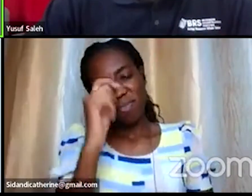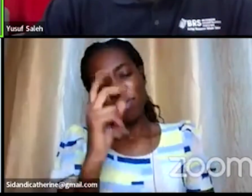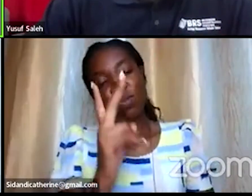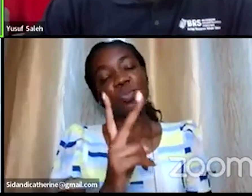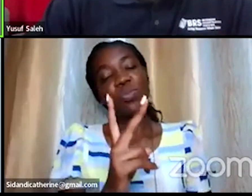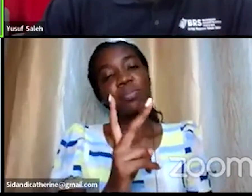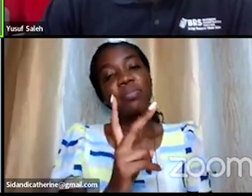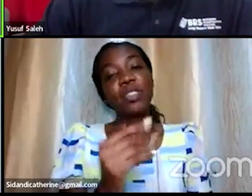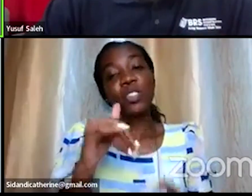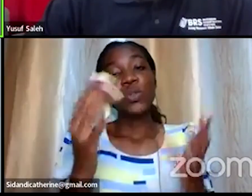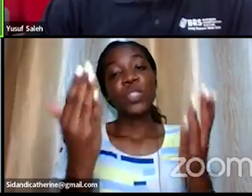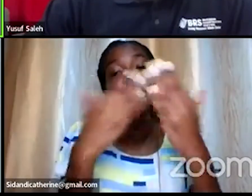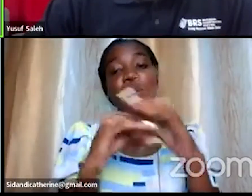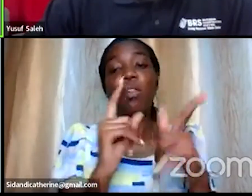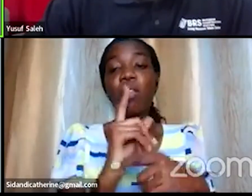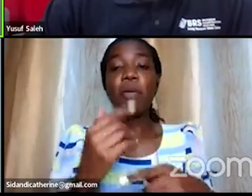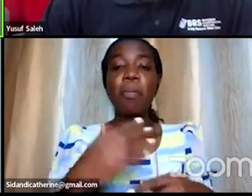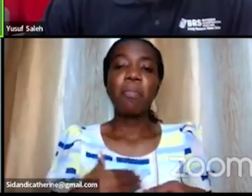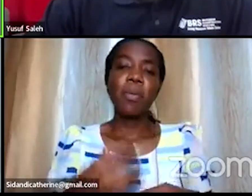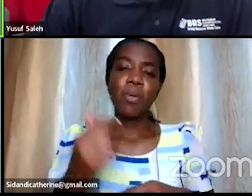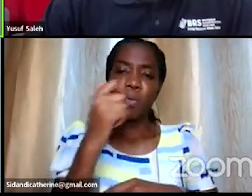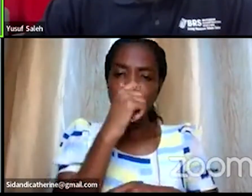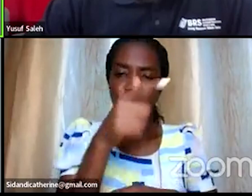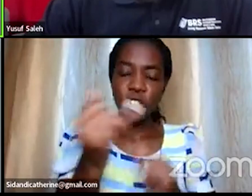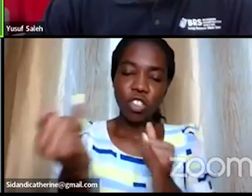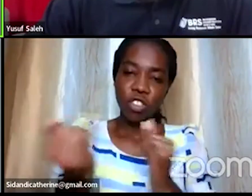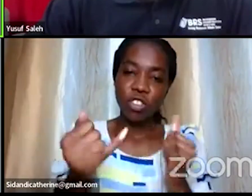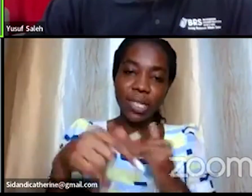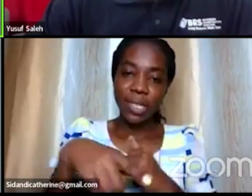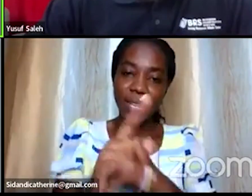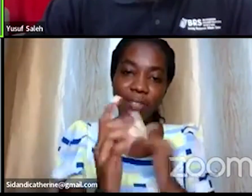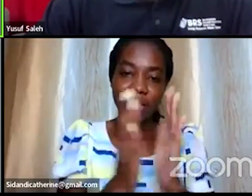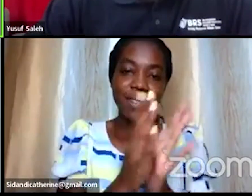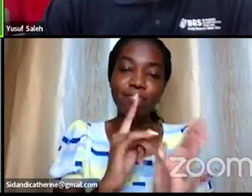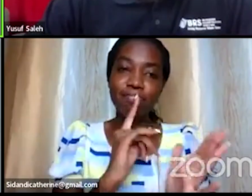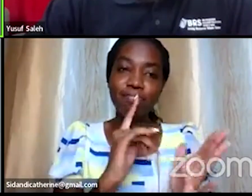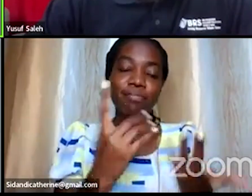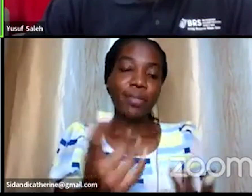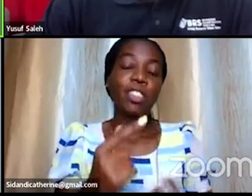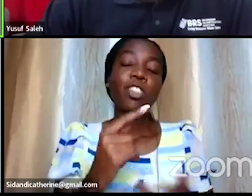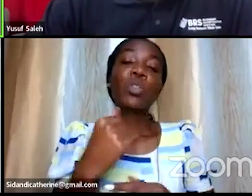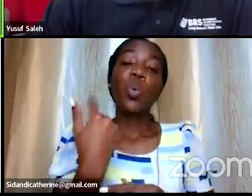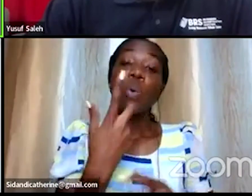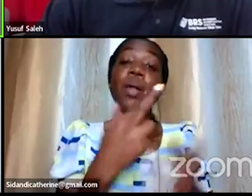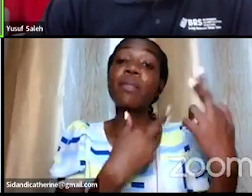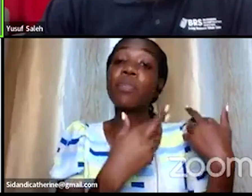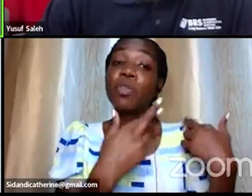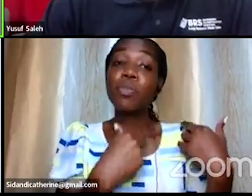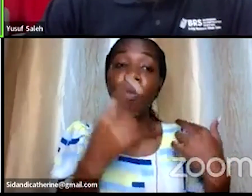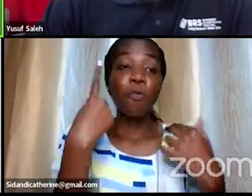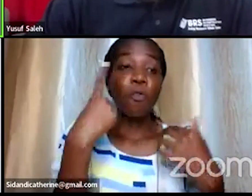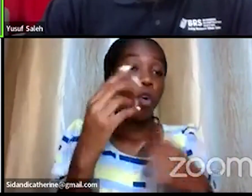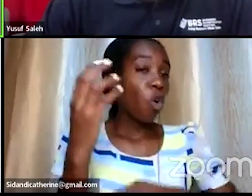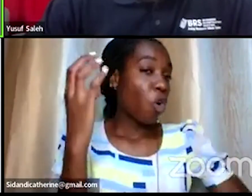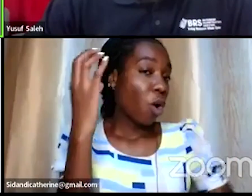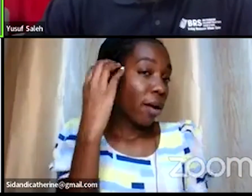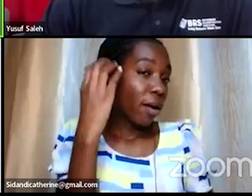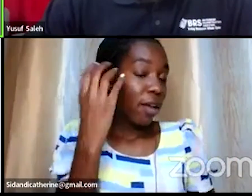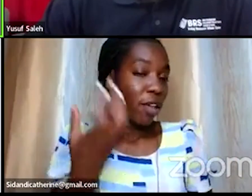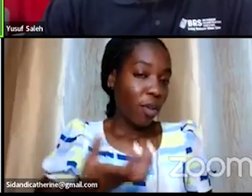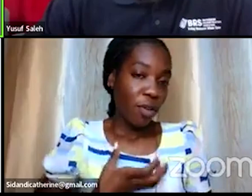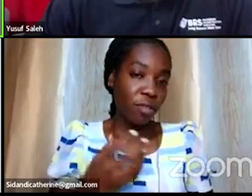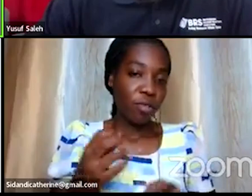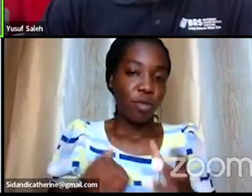Ajal, I wish if you could introduce yourself and tell us who is actually responsible for our own career growth.